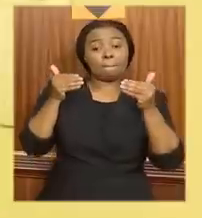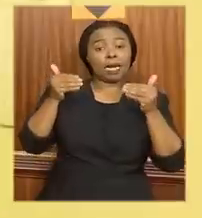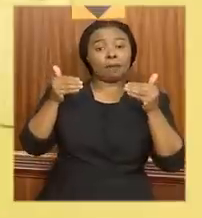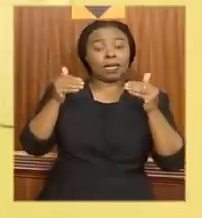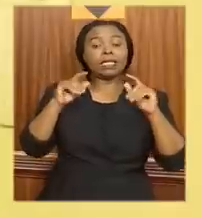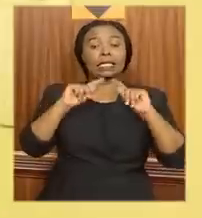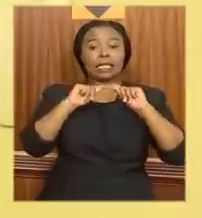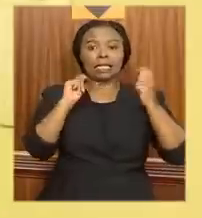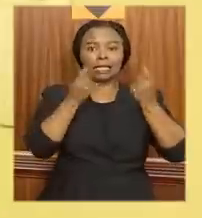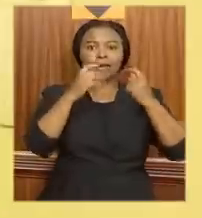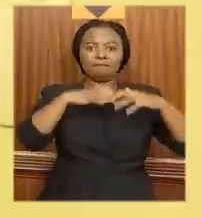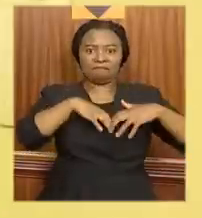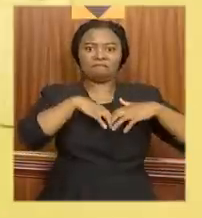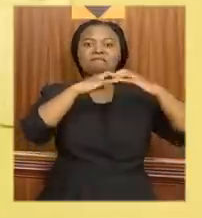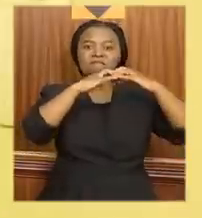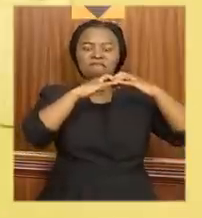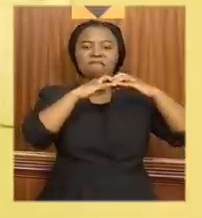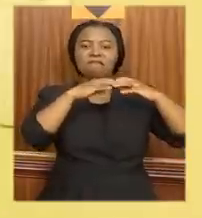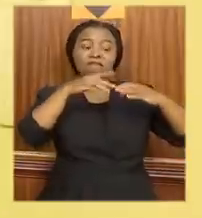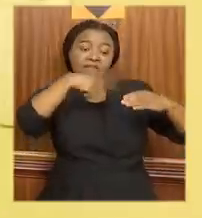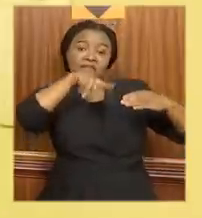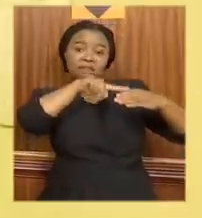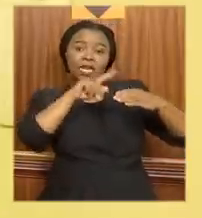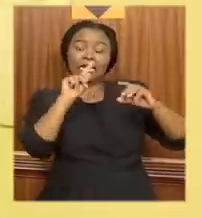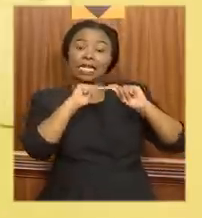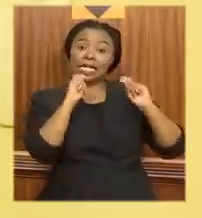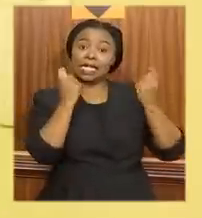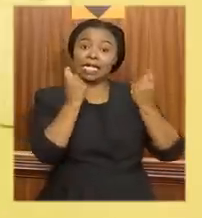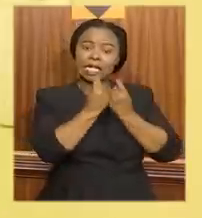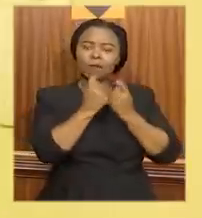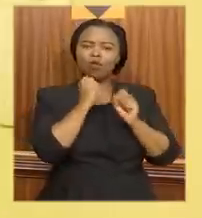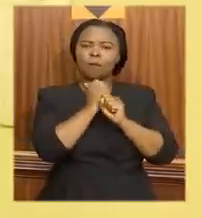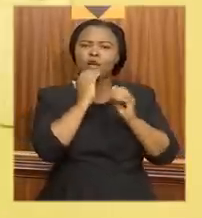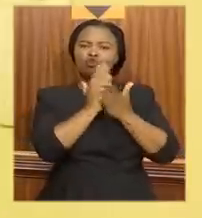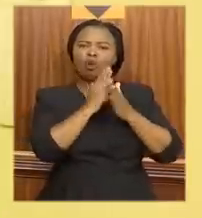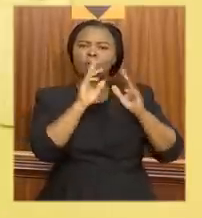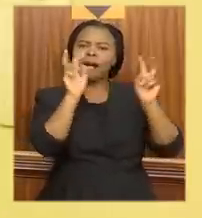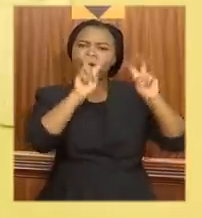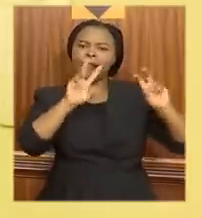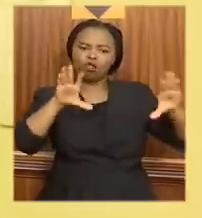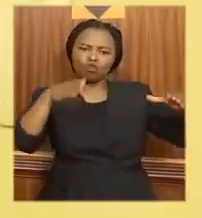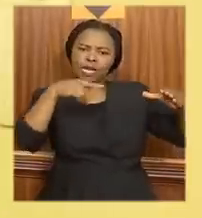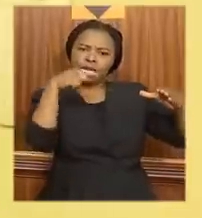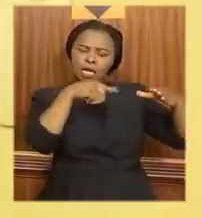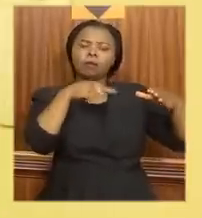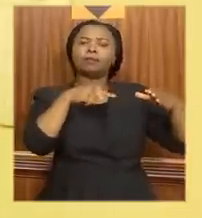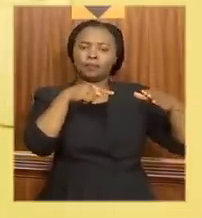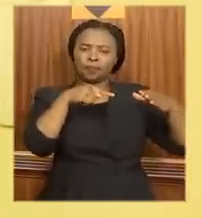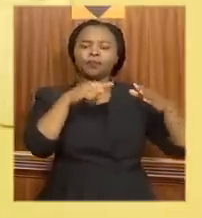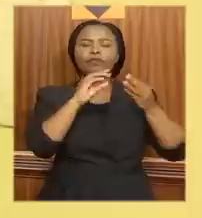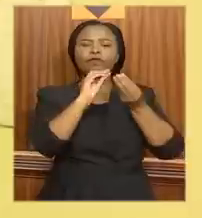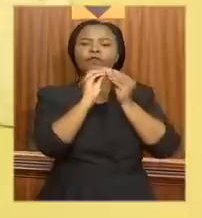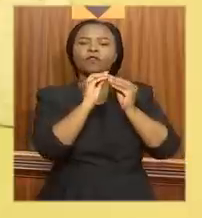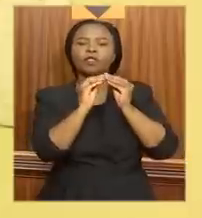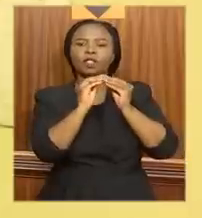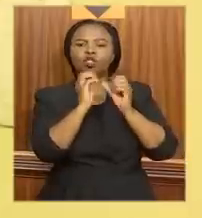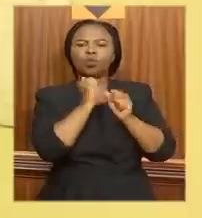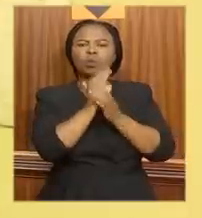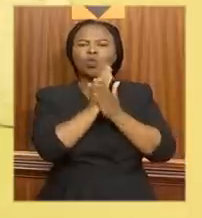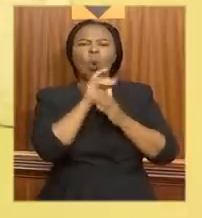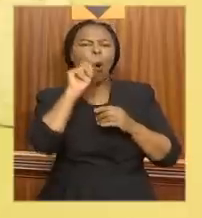team which is working hard to turn the utility around and reverse years of decay.